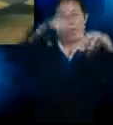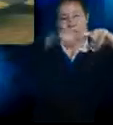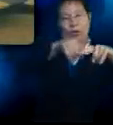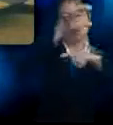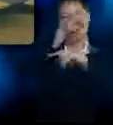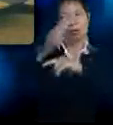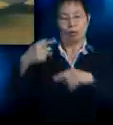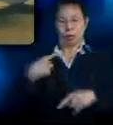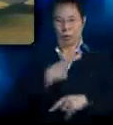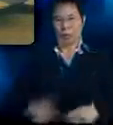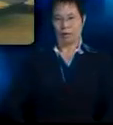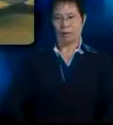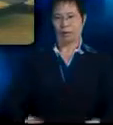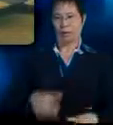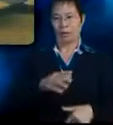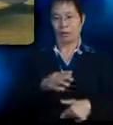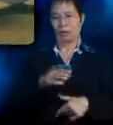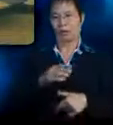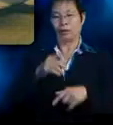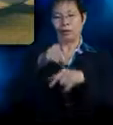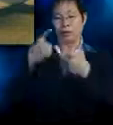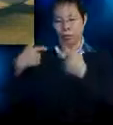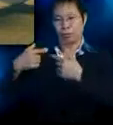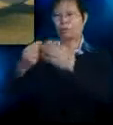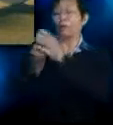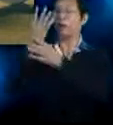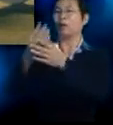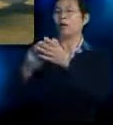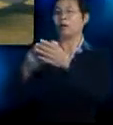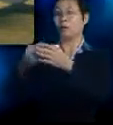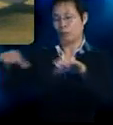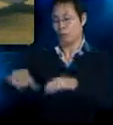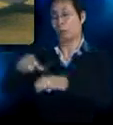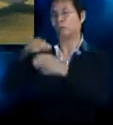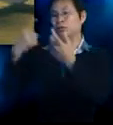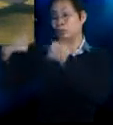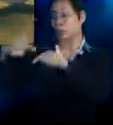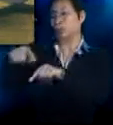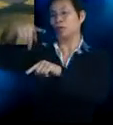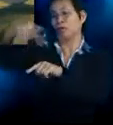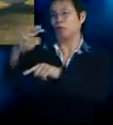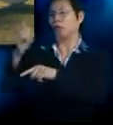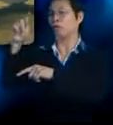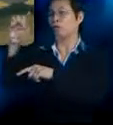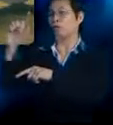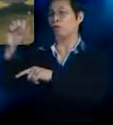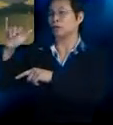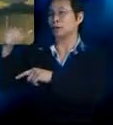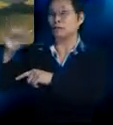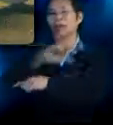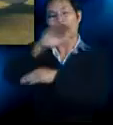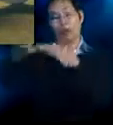the oxygen released by plants during photosynthesis, which you and like all other animals need